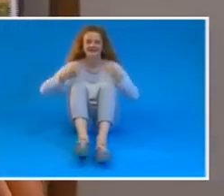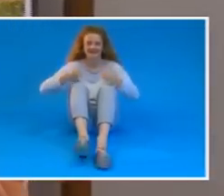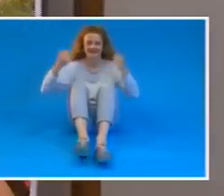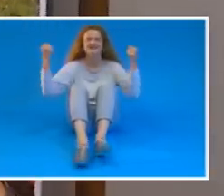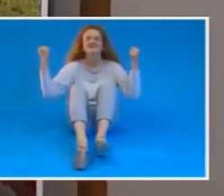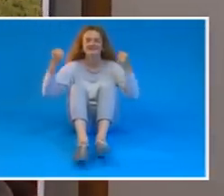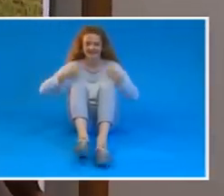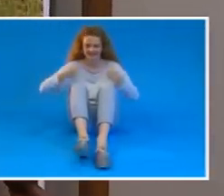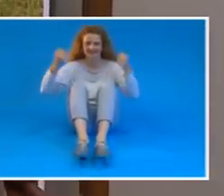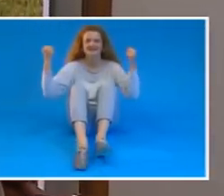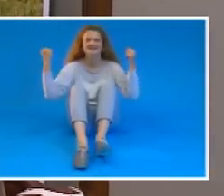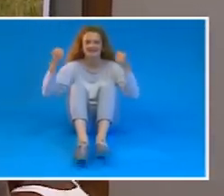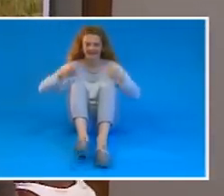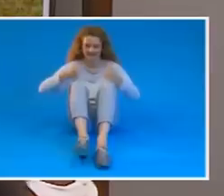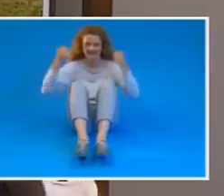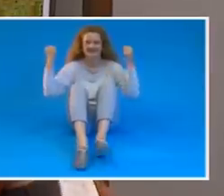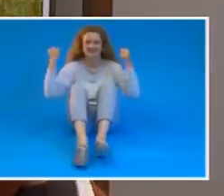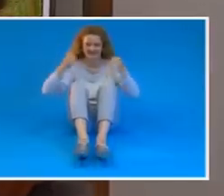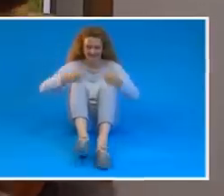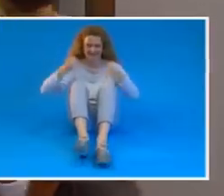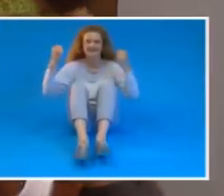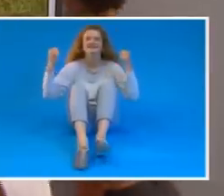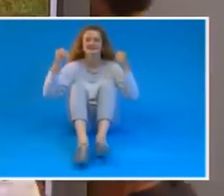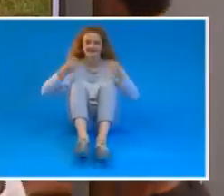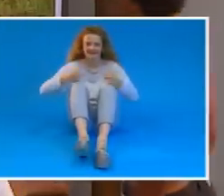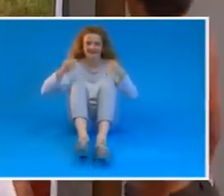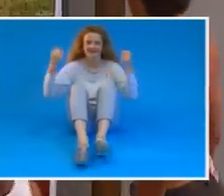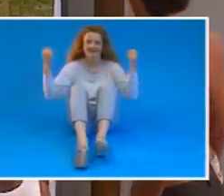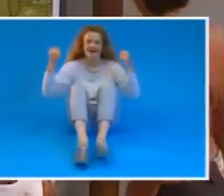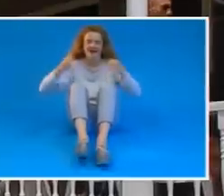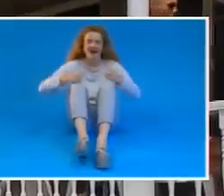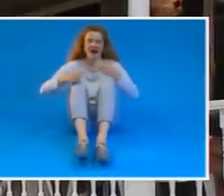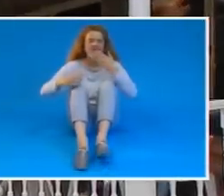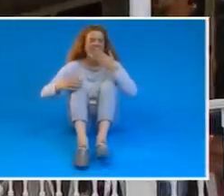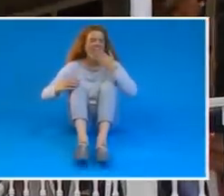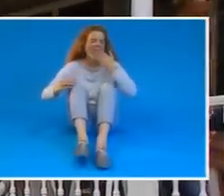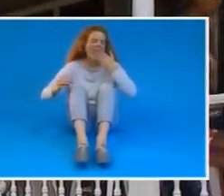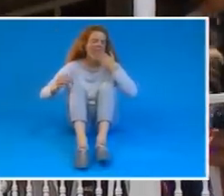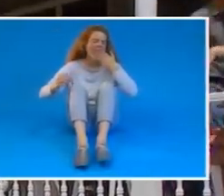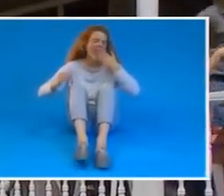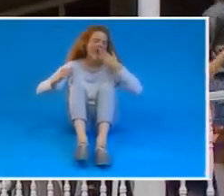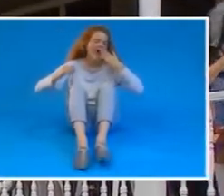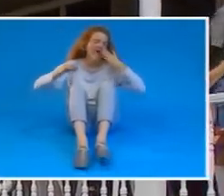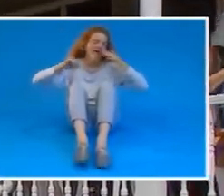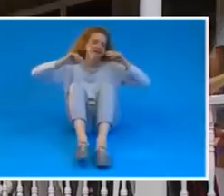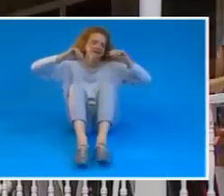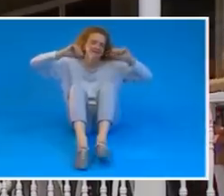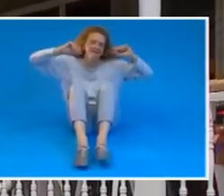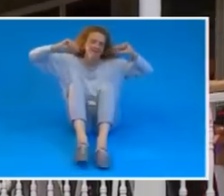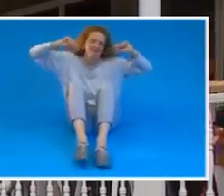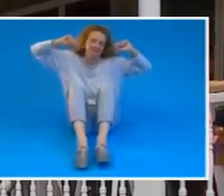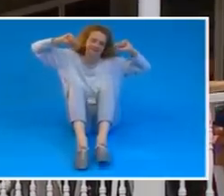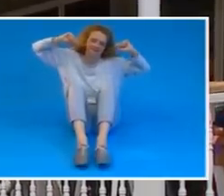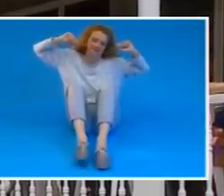five hammers, five hammers. Peter hammers with five hammers all day long. Peter's very tired now, tired